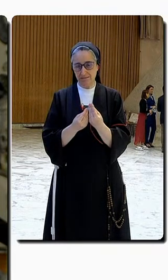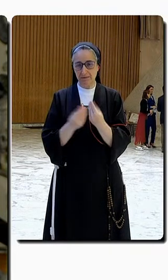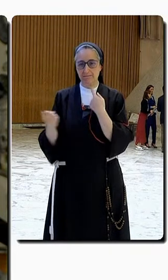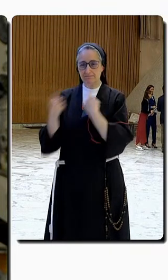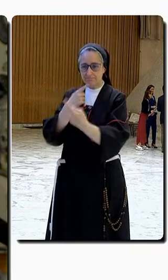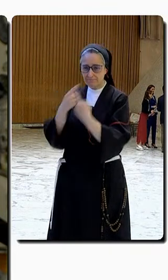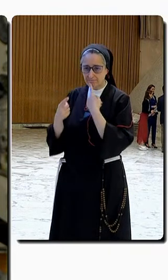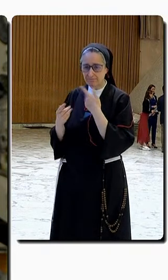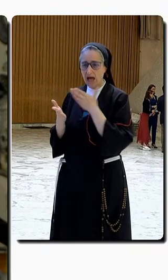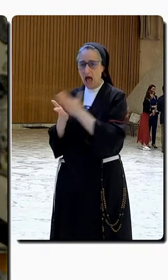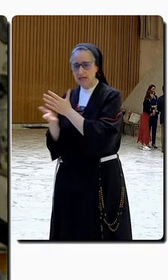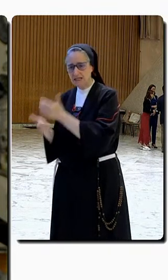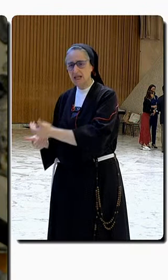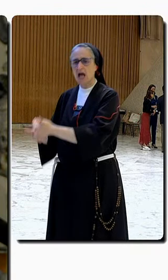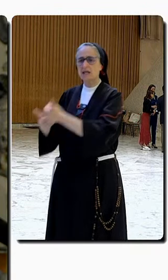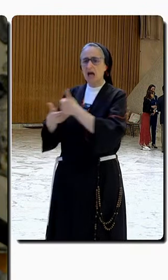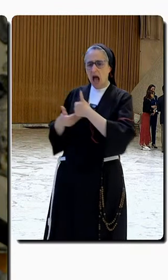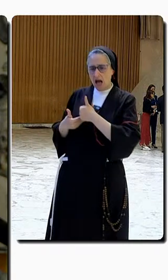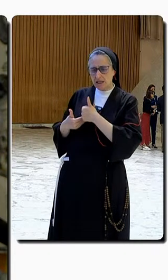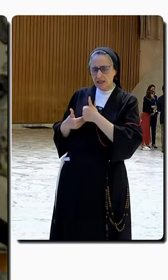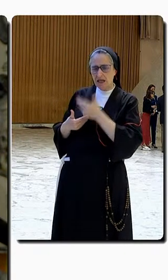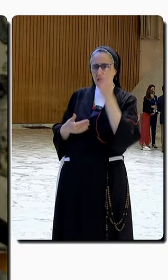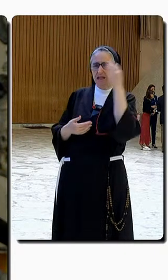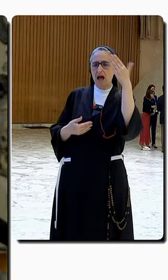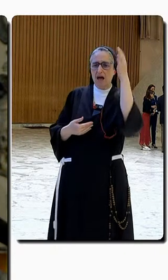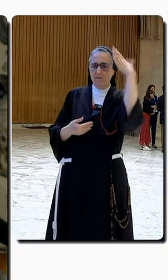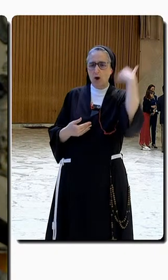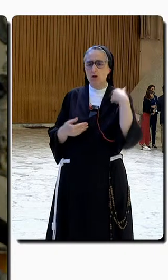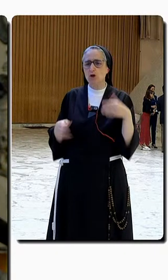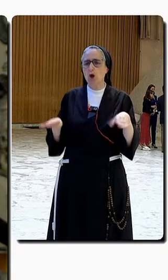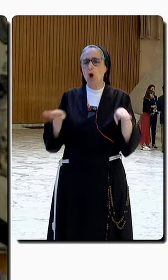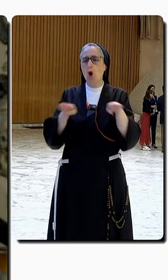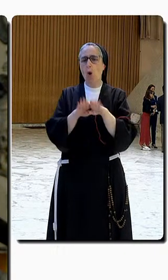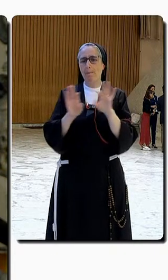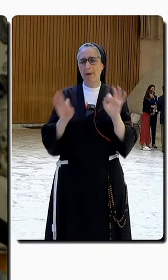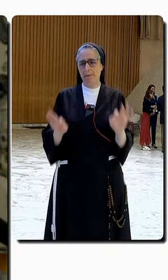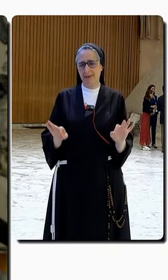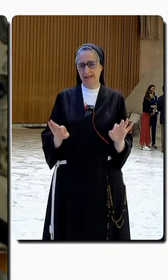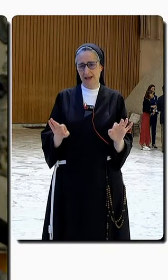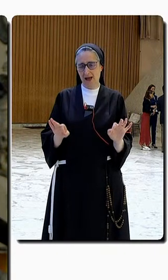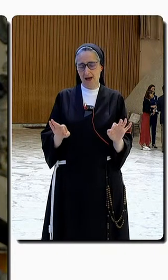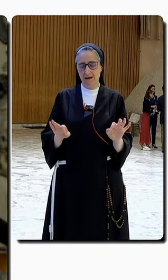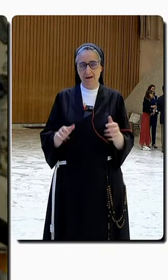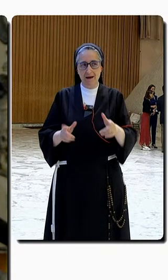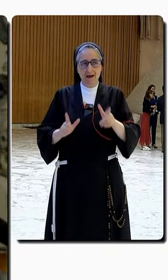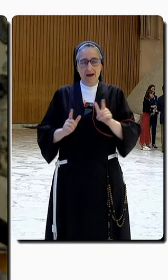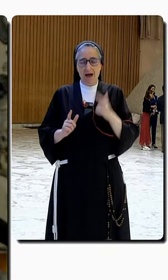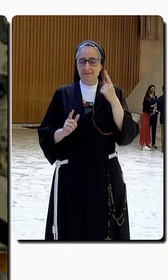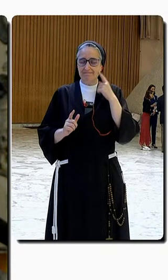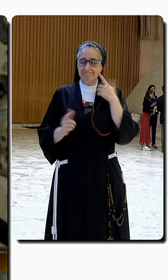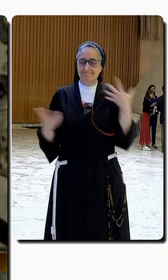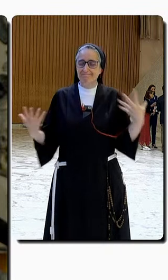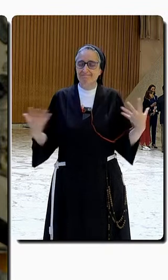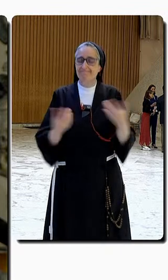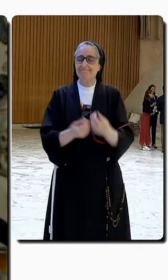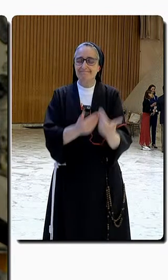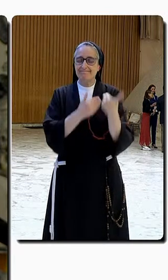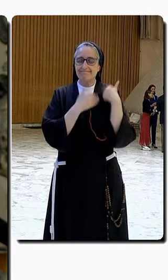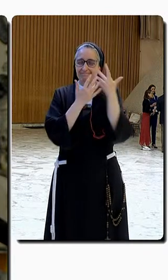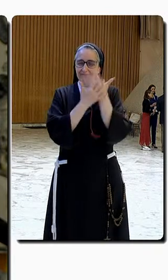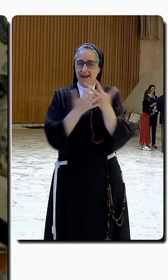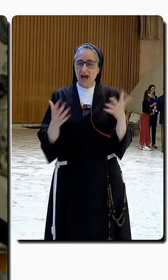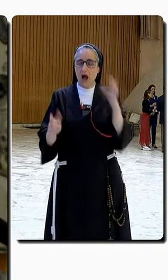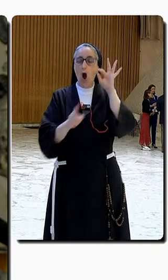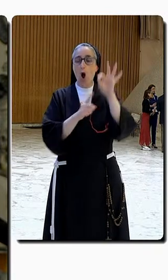between our complementary vocation builds up co-responsible action for the benefits of the